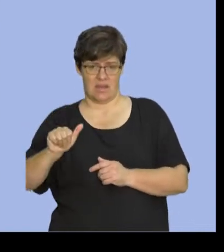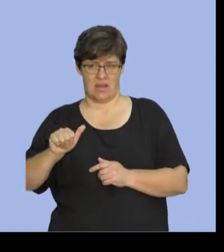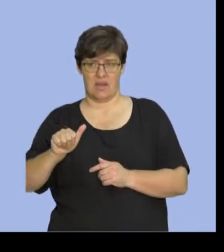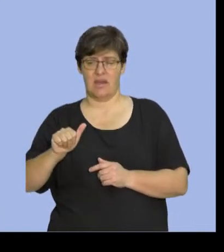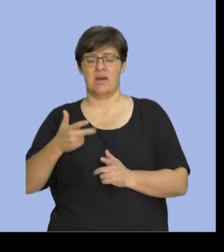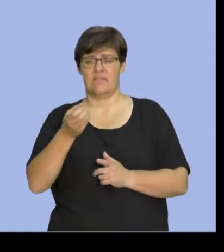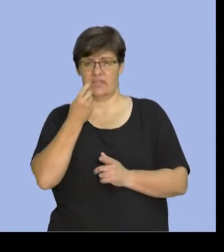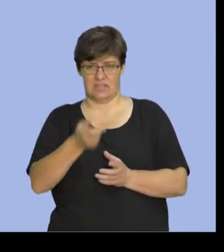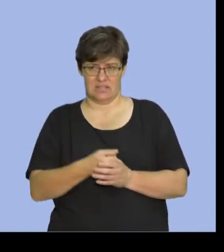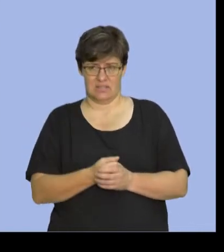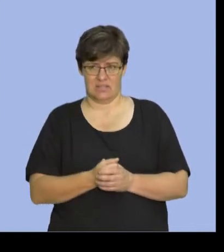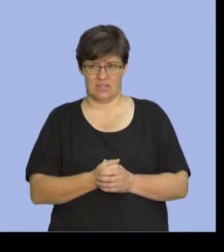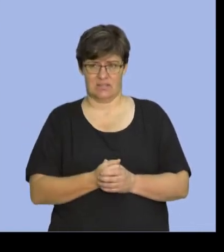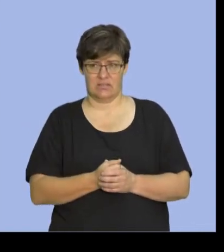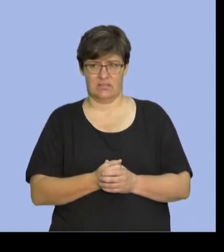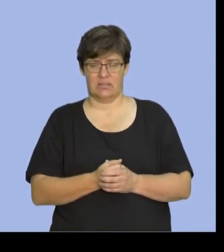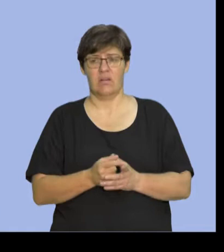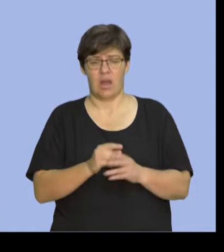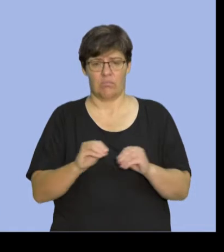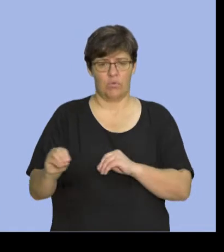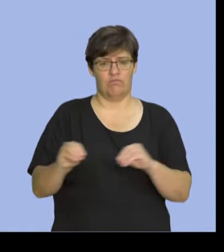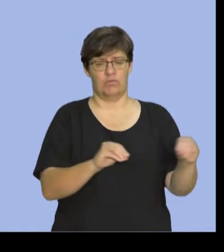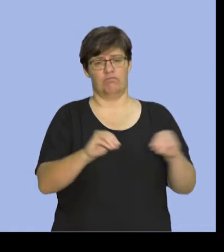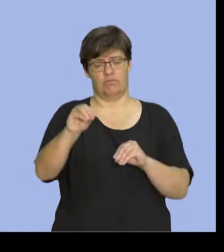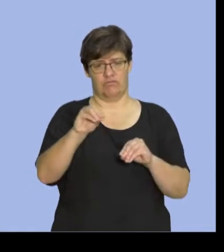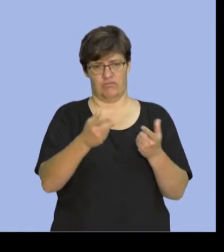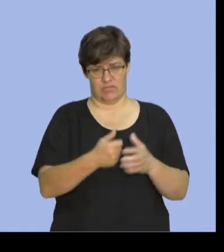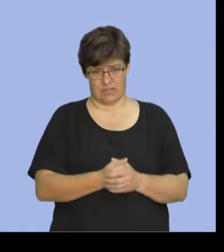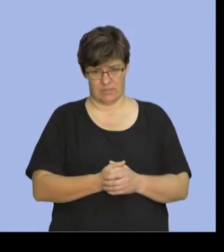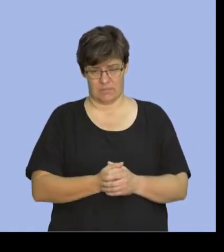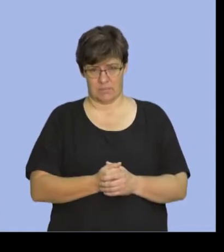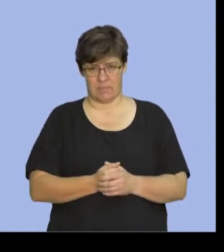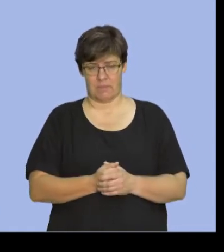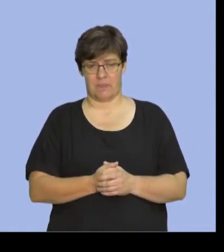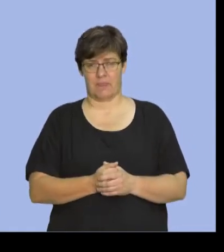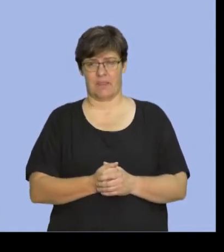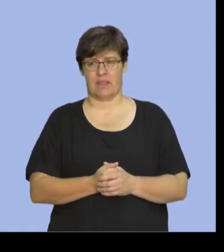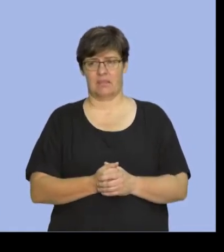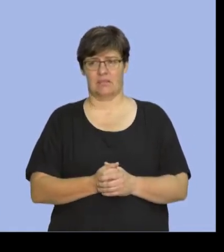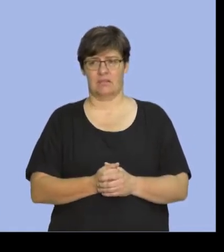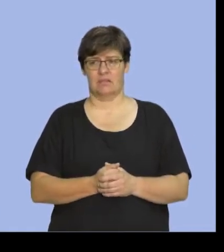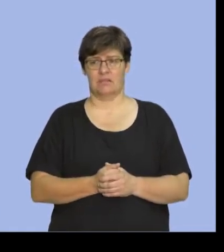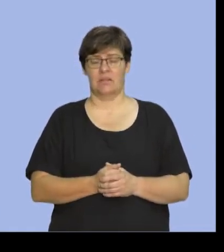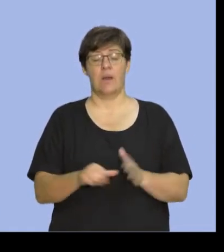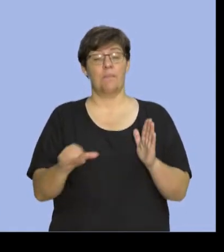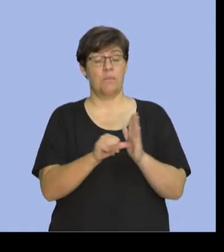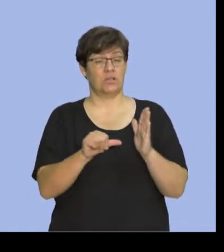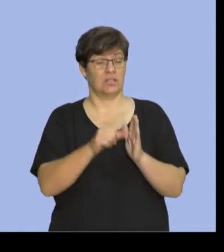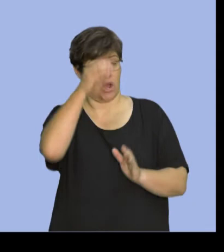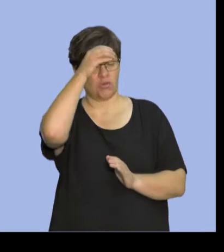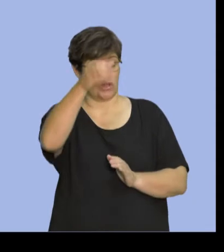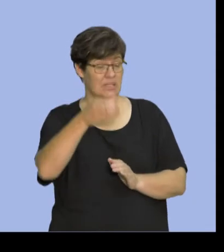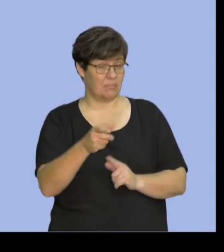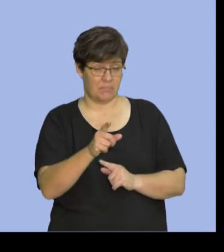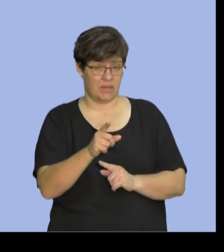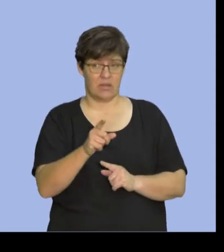So structures that are used to move organelles or cells. An important concept or